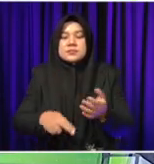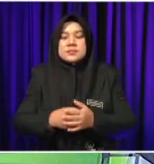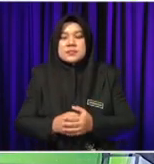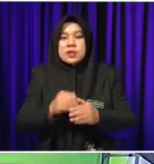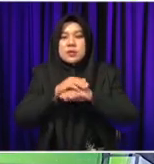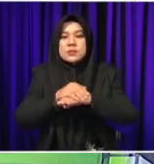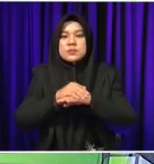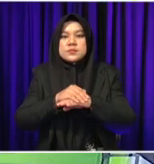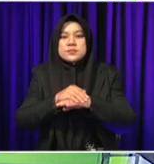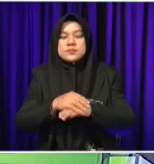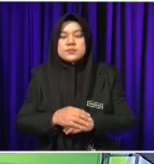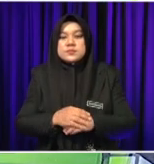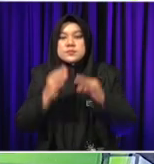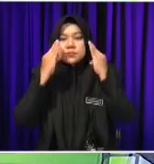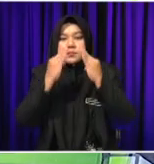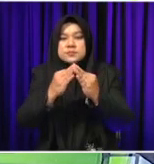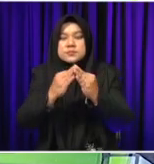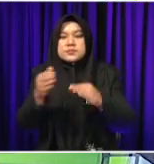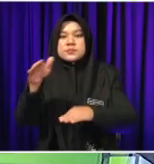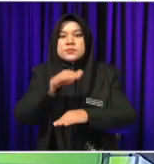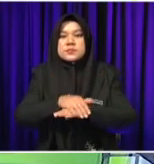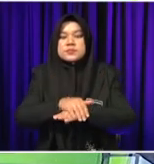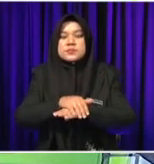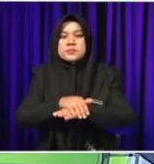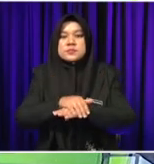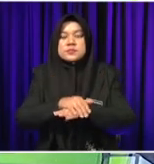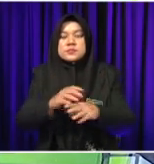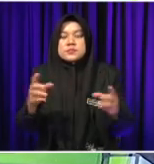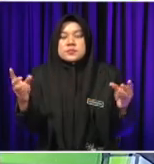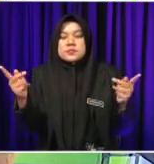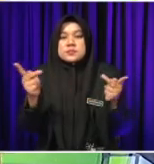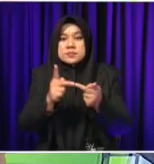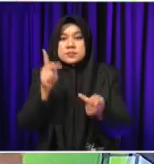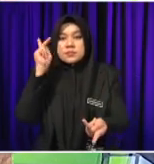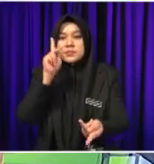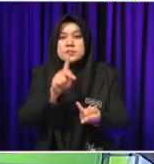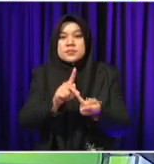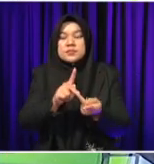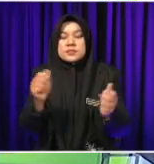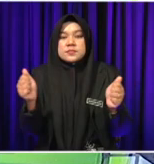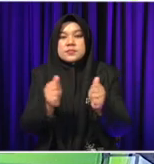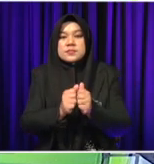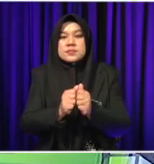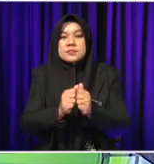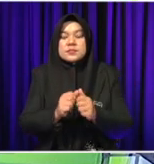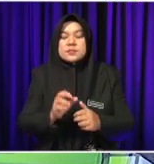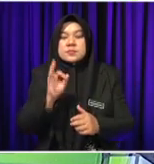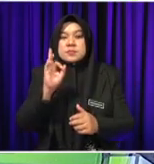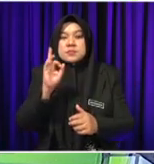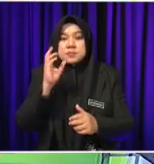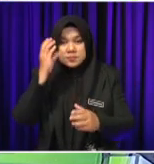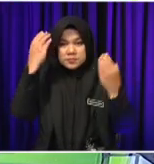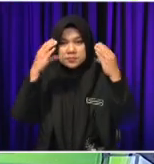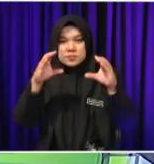Bahasa Inggeris, we are going to be focusing on mix or match or mum. If you're familiar with Madam Faraliza's class, we use